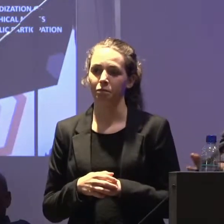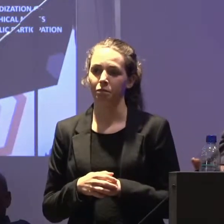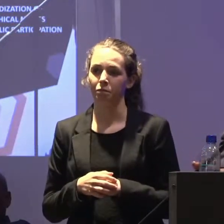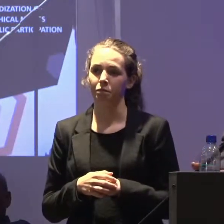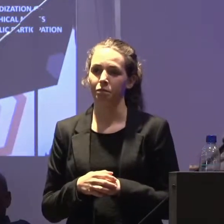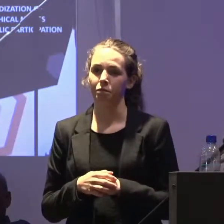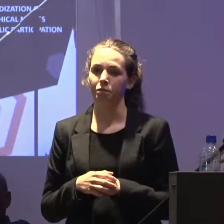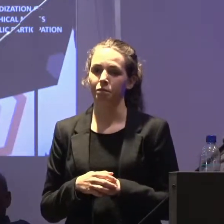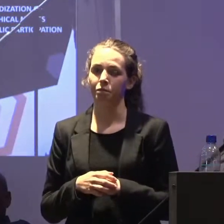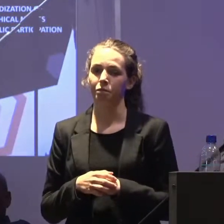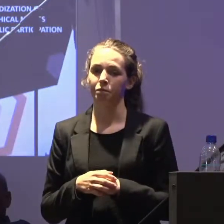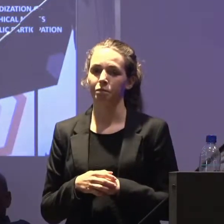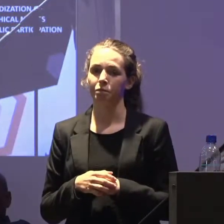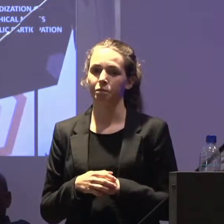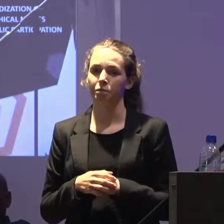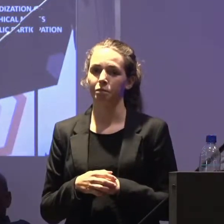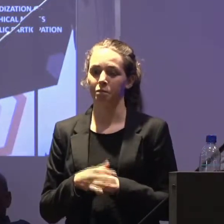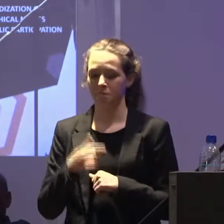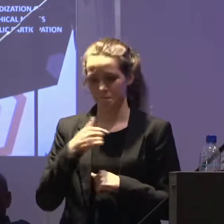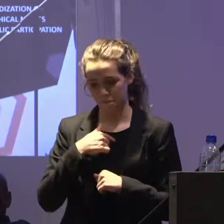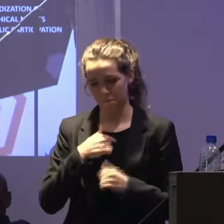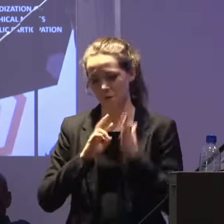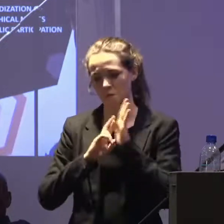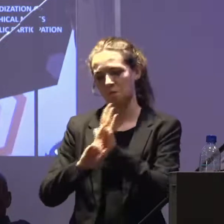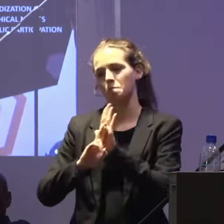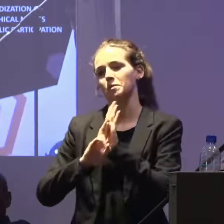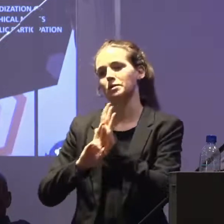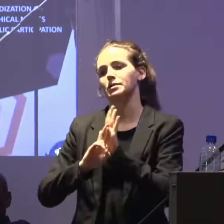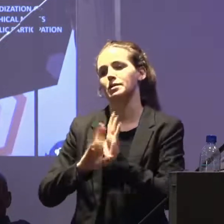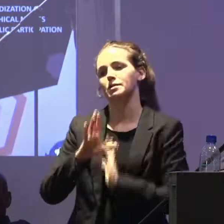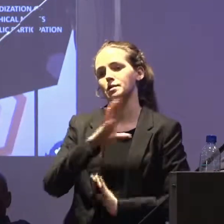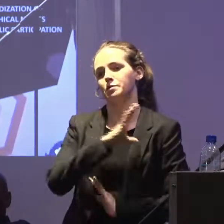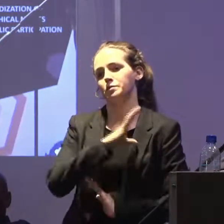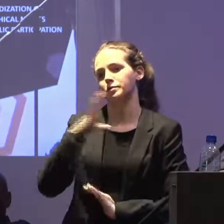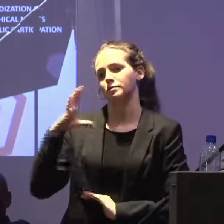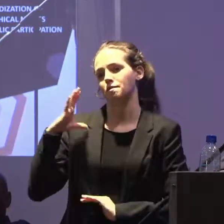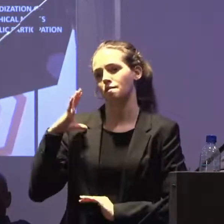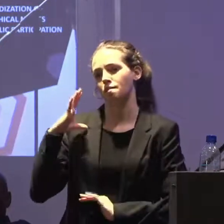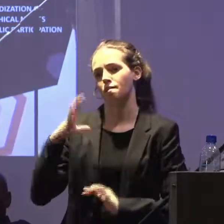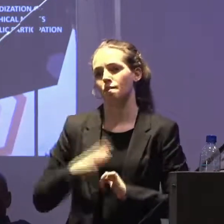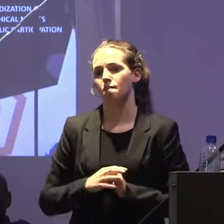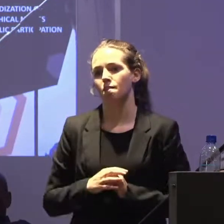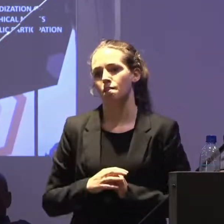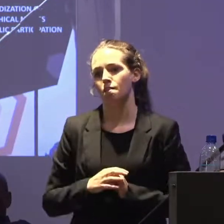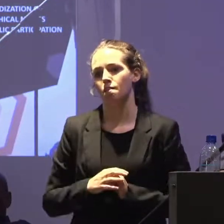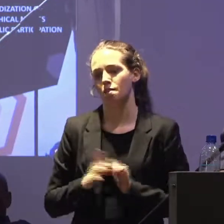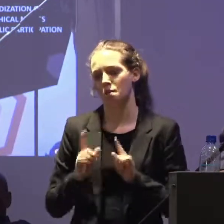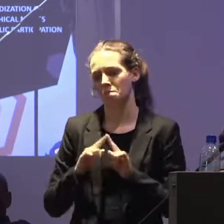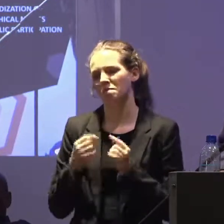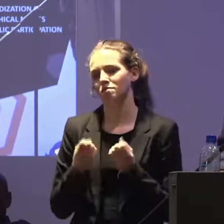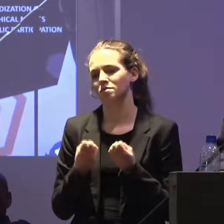of the council. It's just that I need to give it a face.